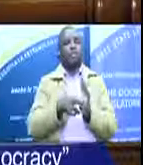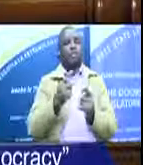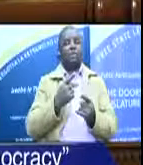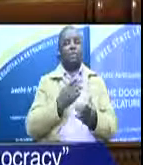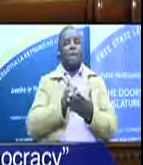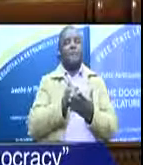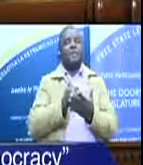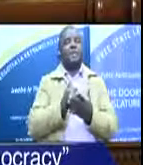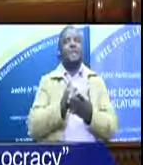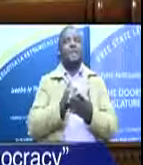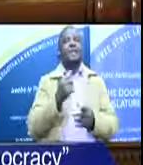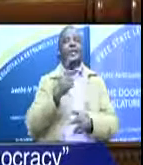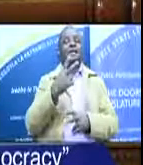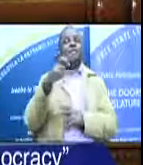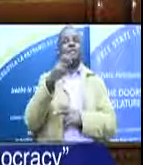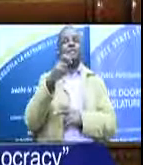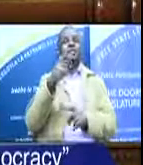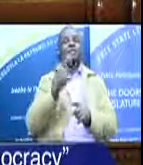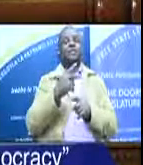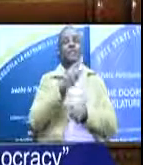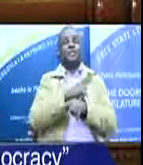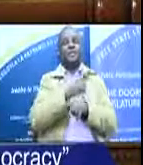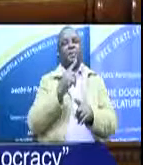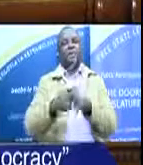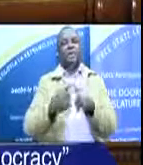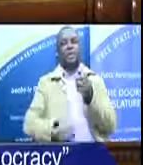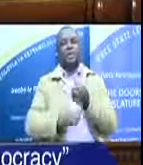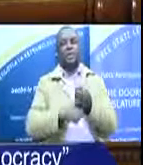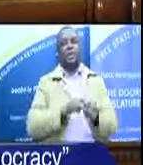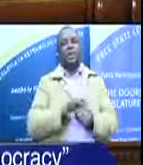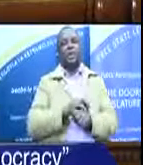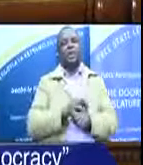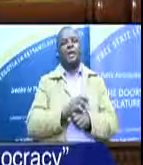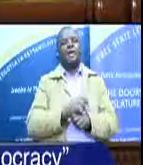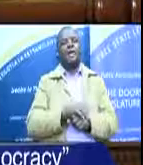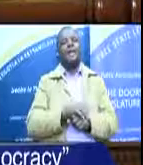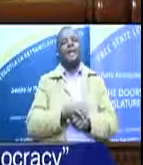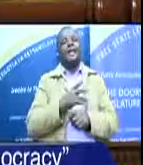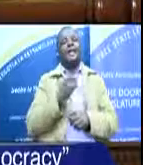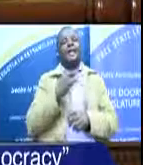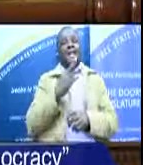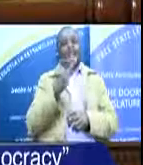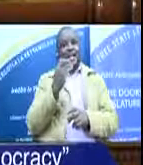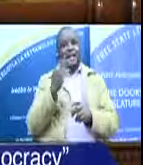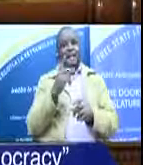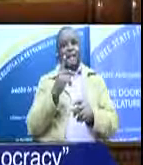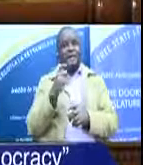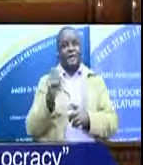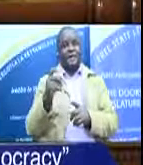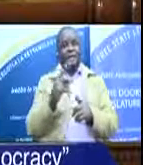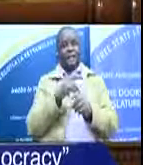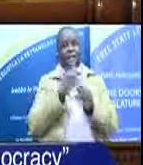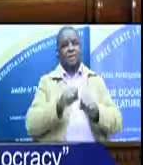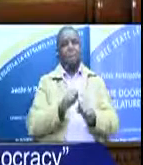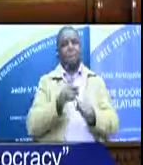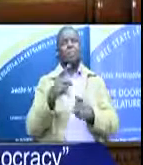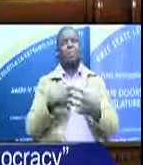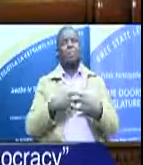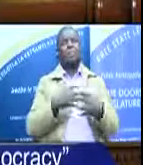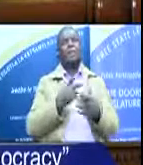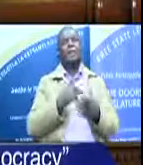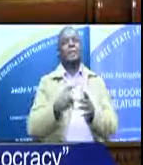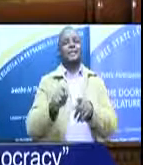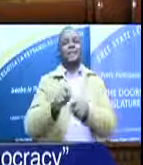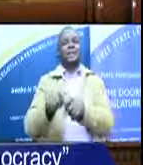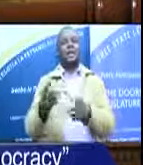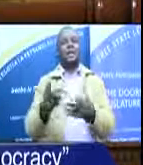providing outreach services, supervision, and support. The 3-feet model was piloted in Thabo Mfutsanyana district to